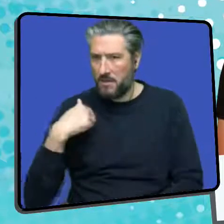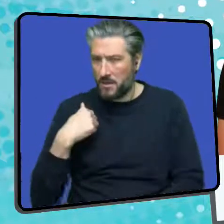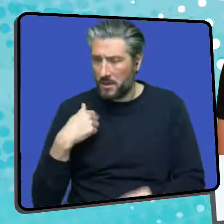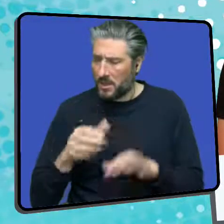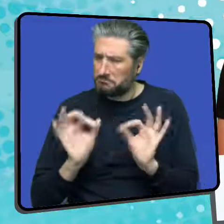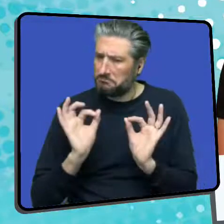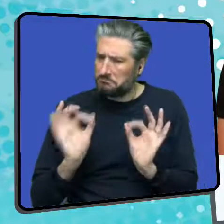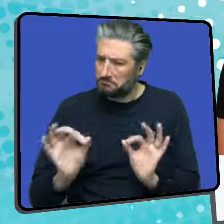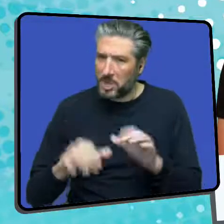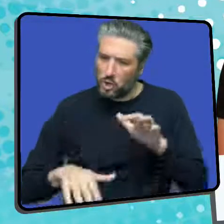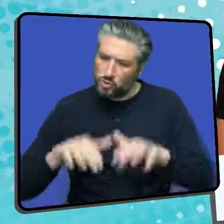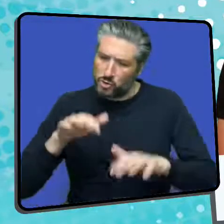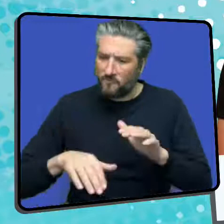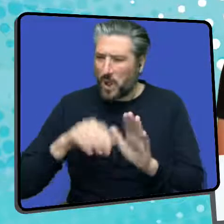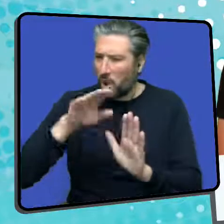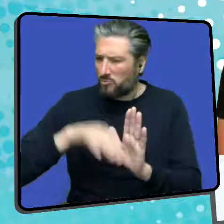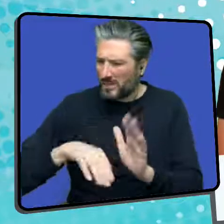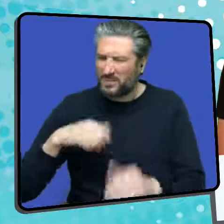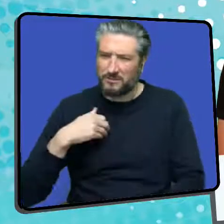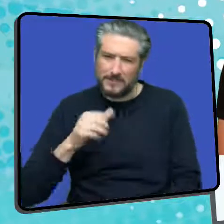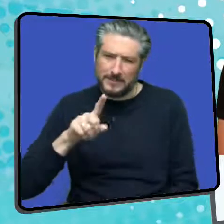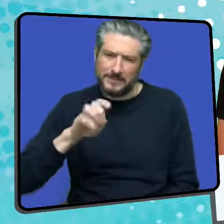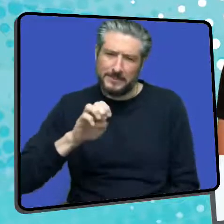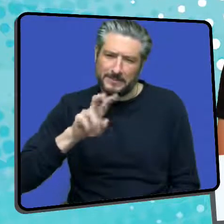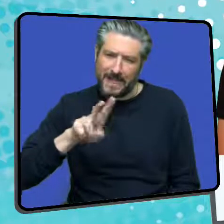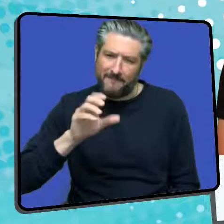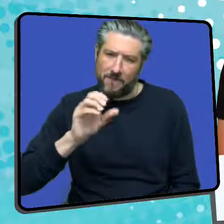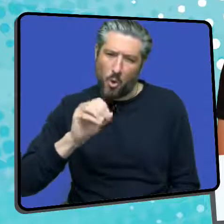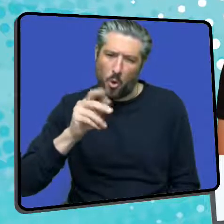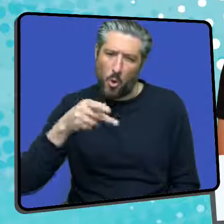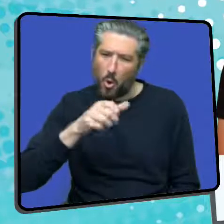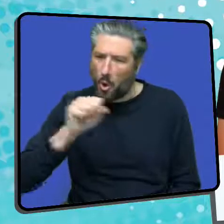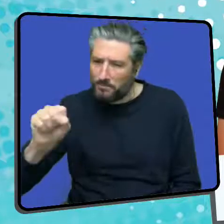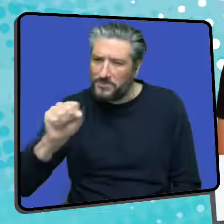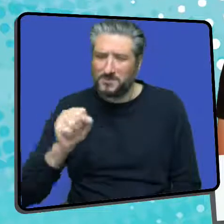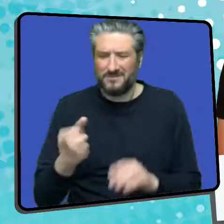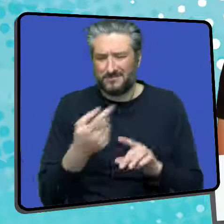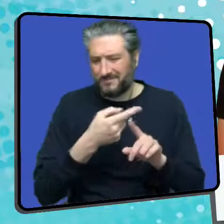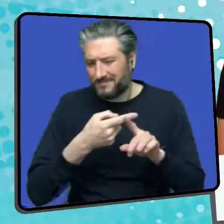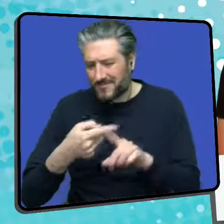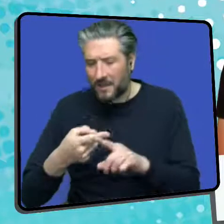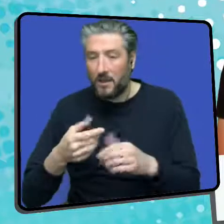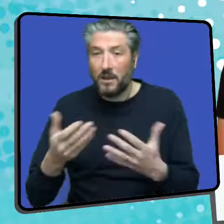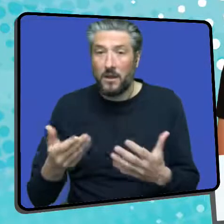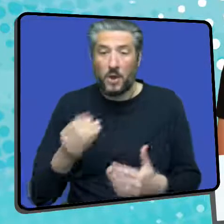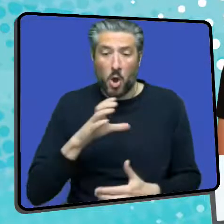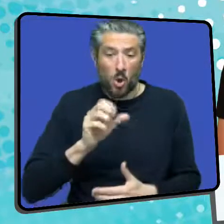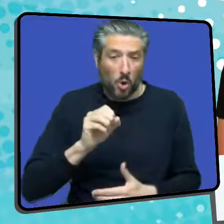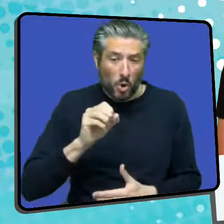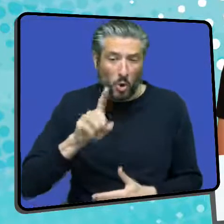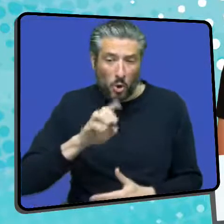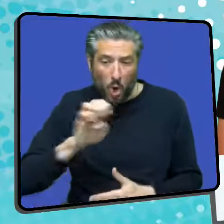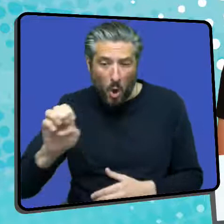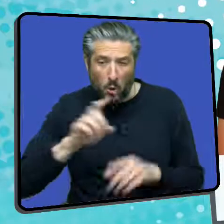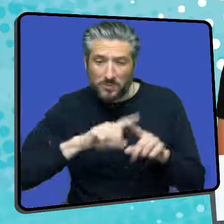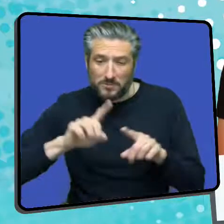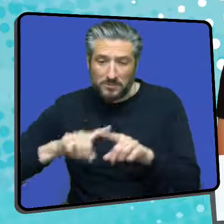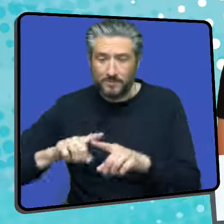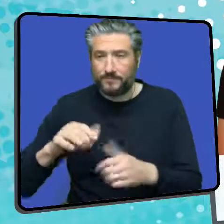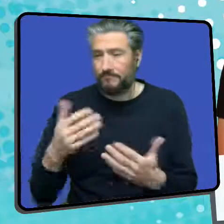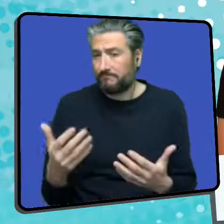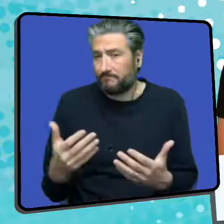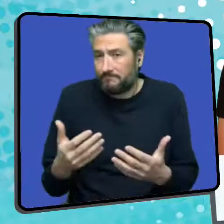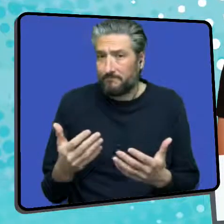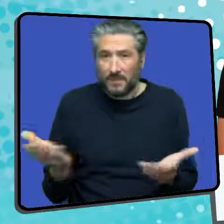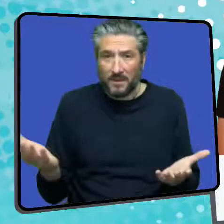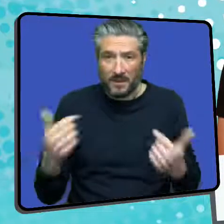so DevOps pipelines, infrastructure as code, all the modern stuff that a regular software developer does is also